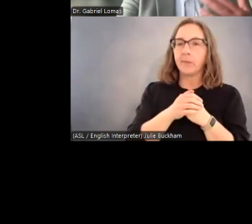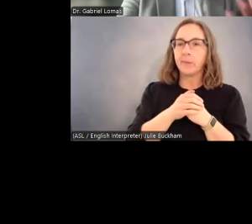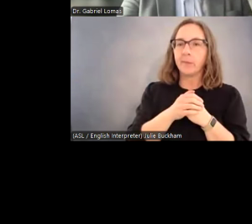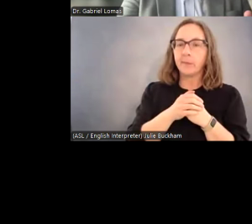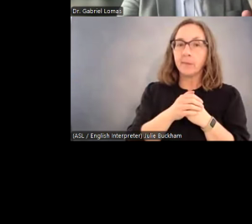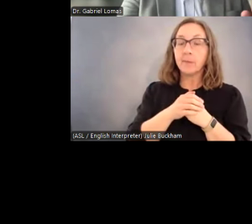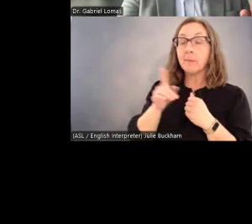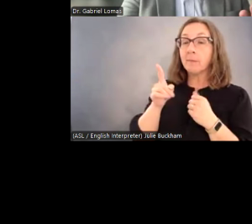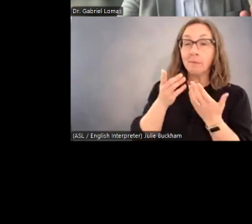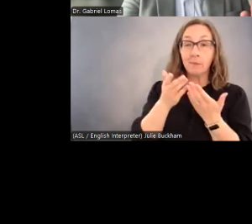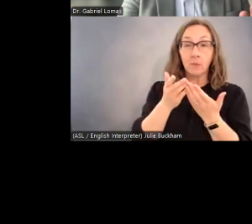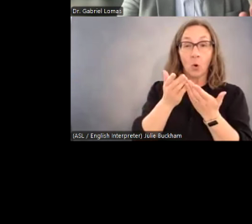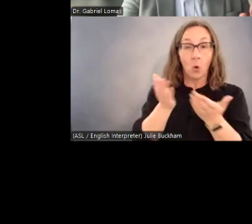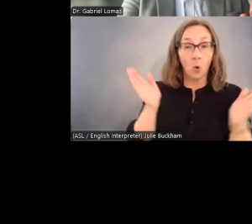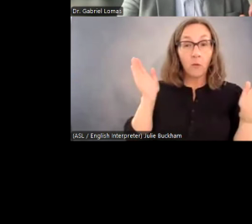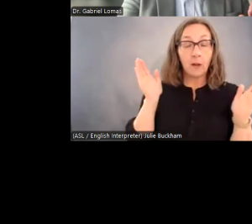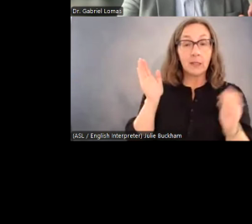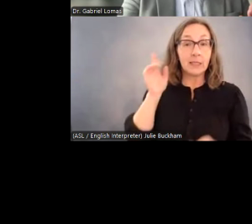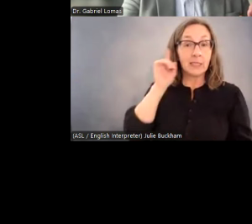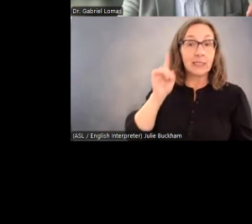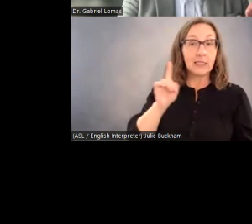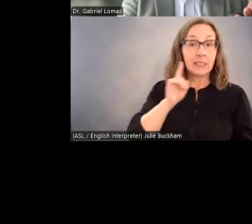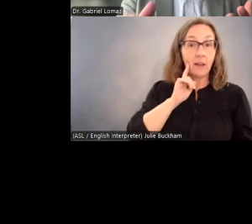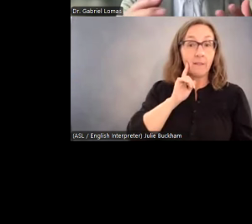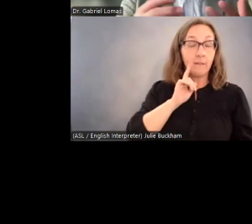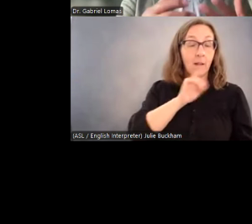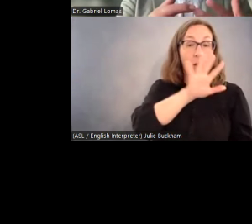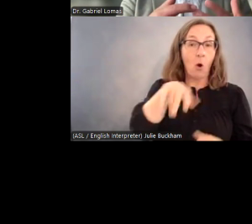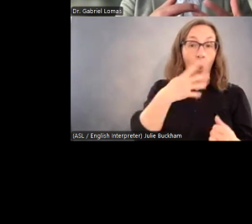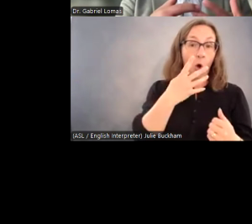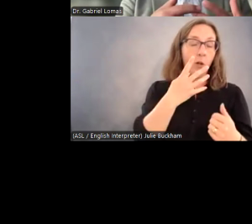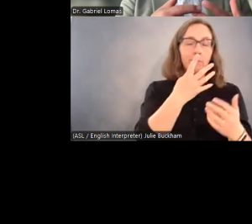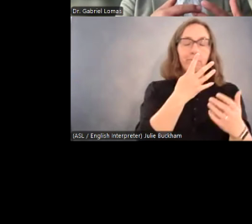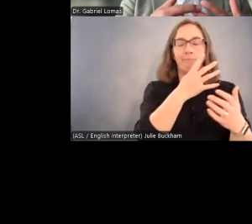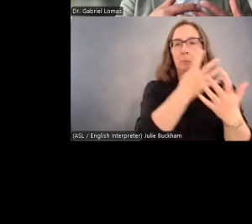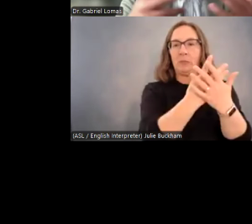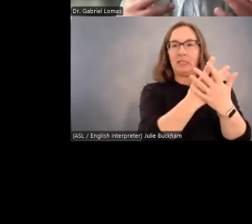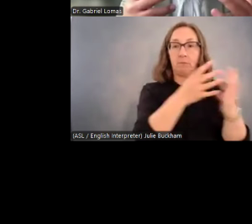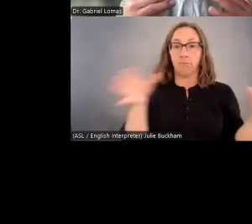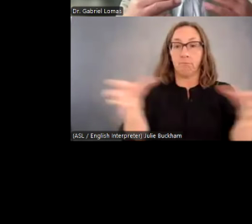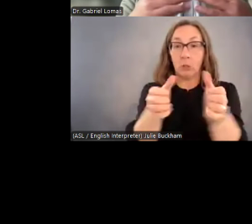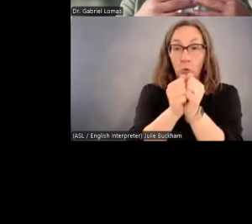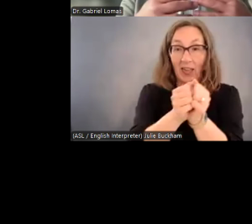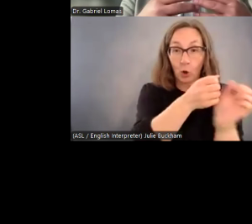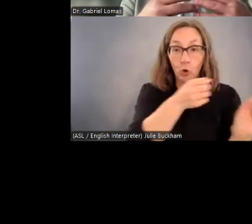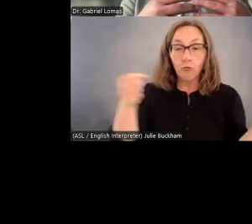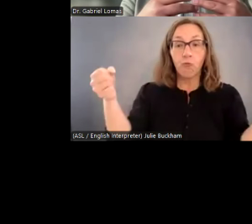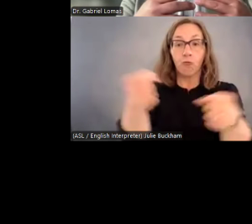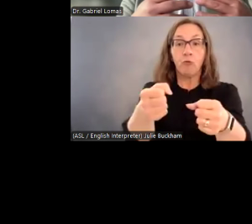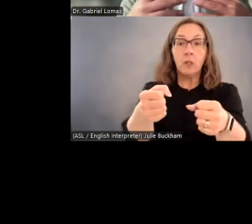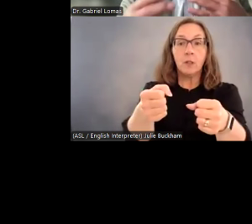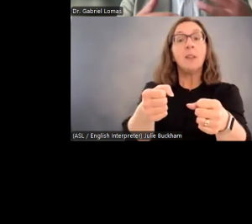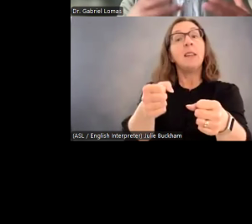in general, housing deaf inmates together can be helpful, but we have to remember that some deaf